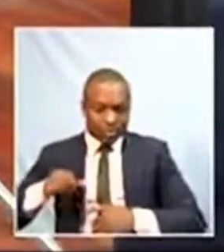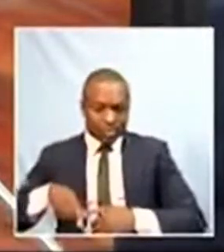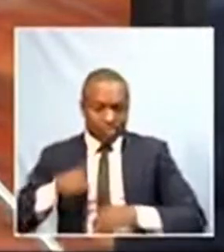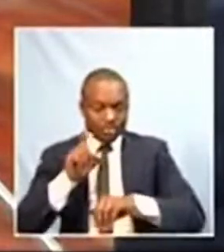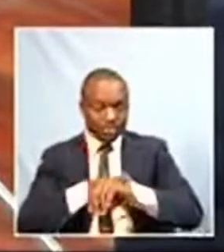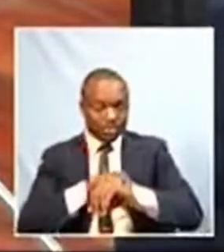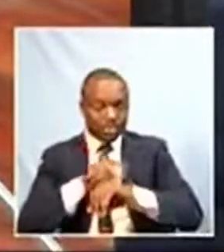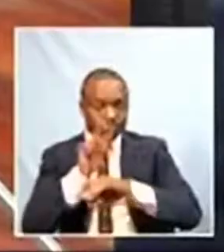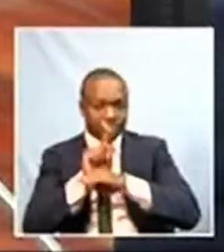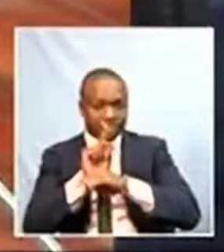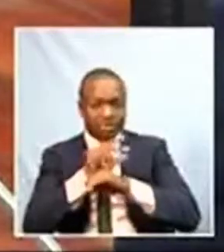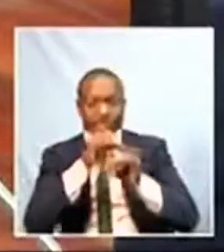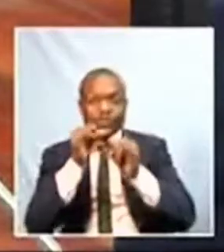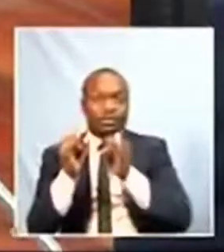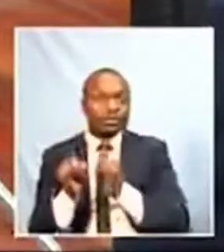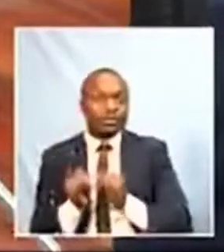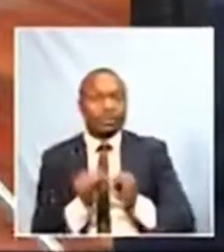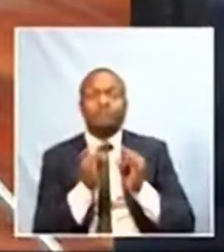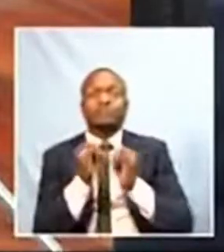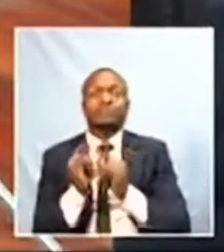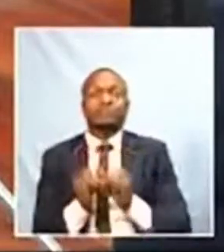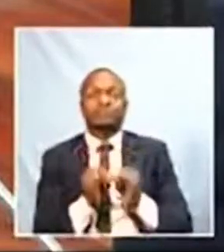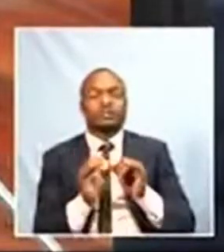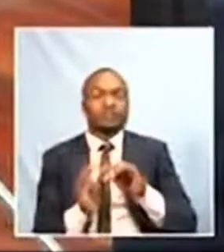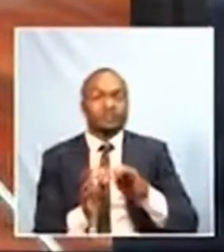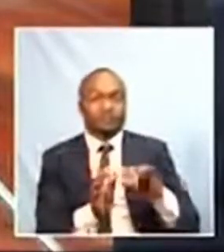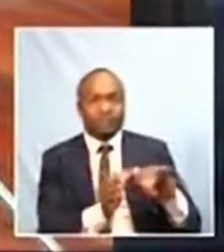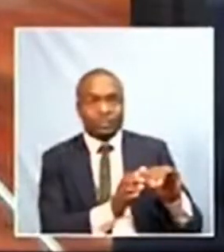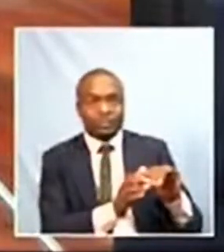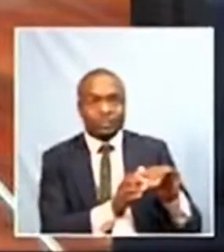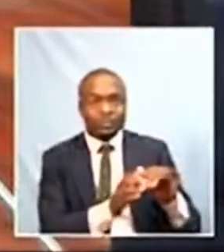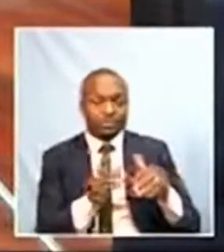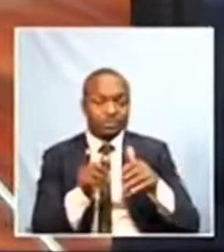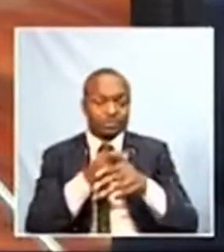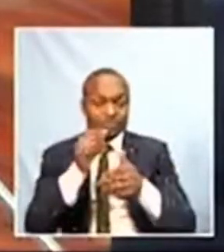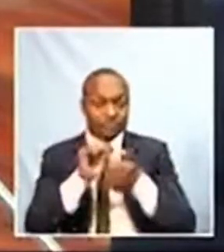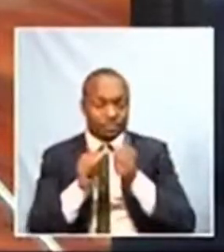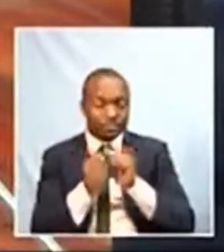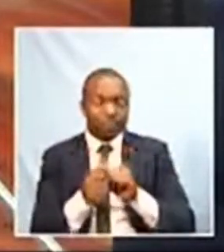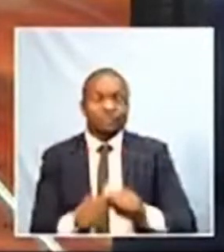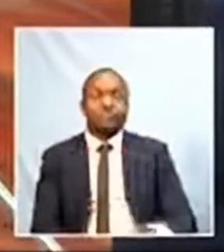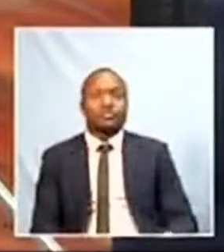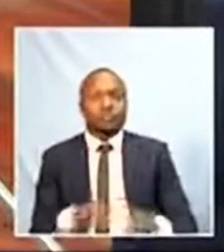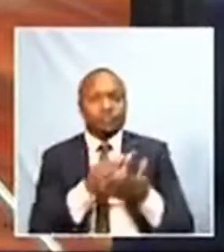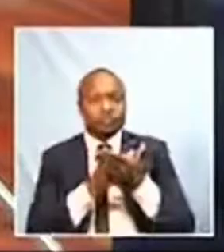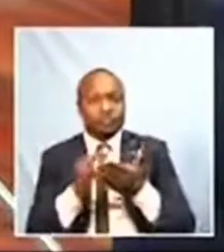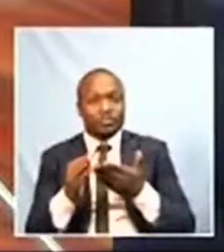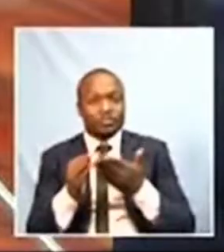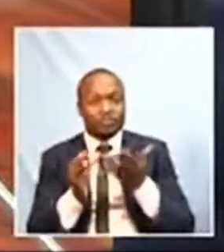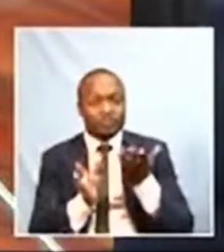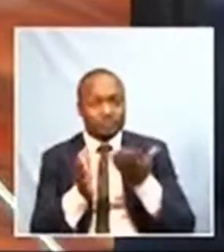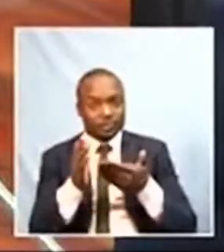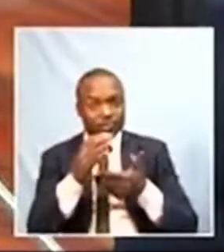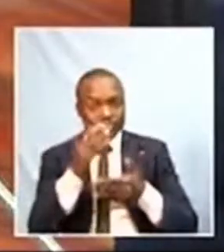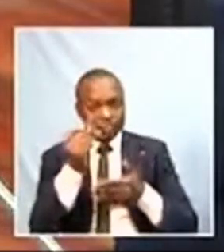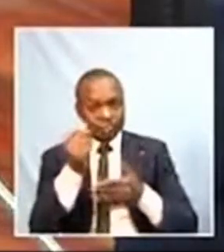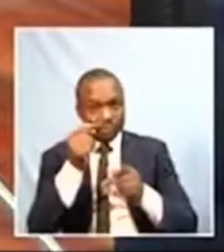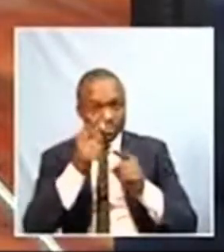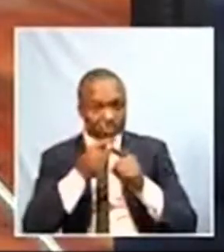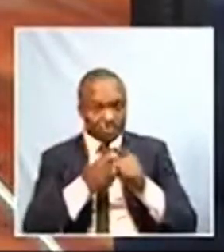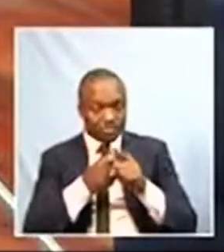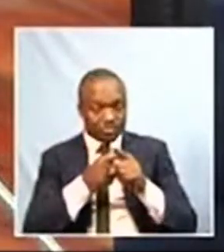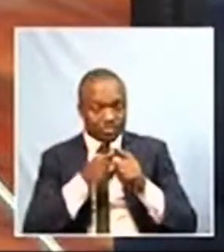project implementation. Chair, we move to the next query, which is failure to collect monthly repayments